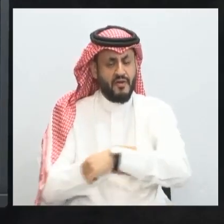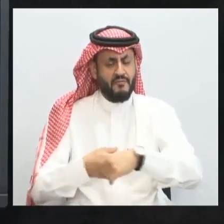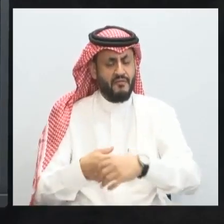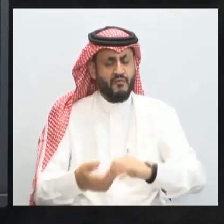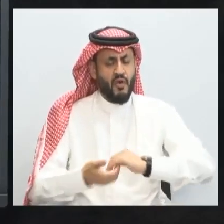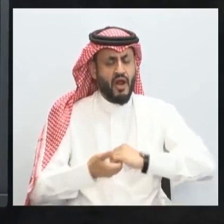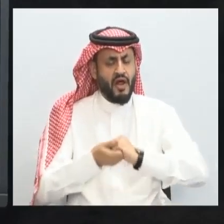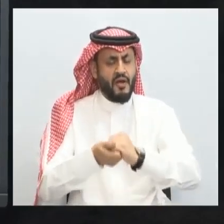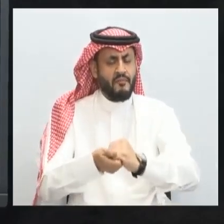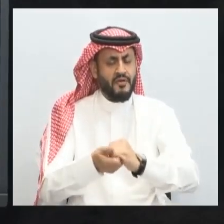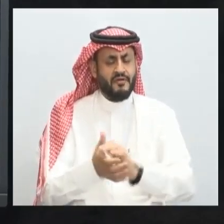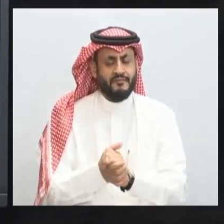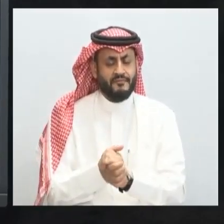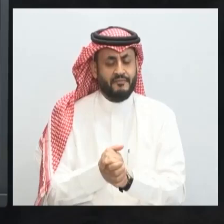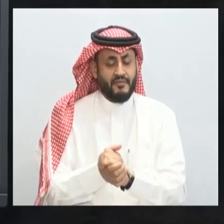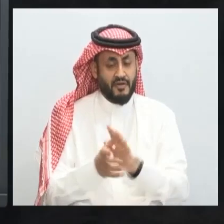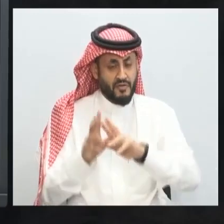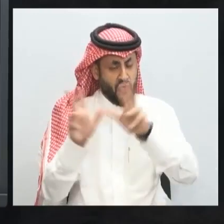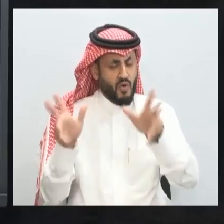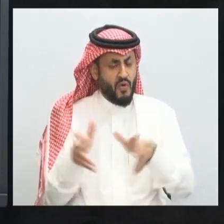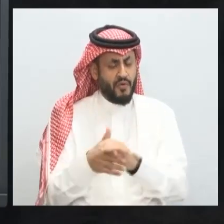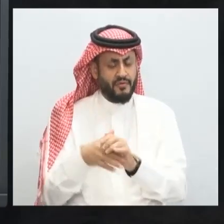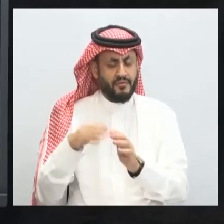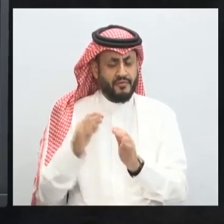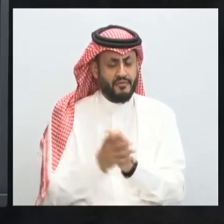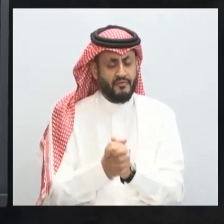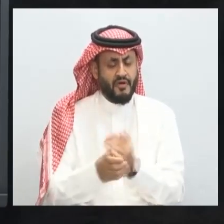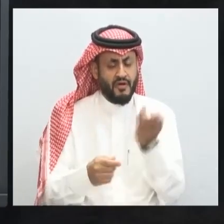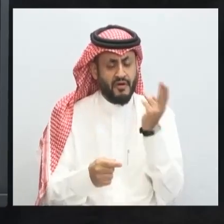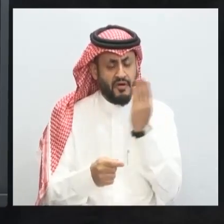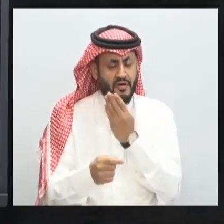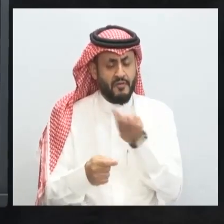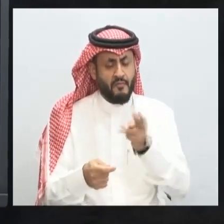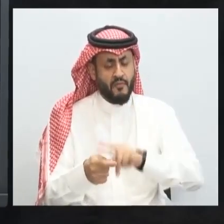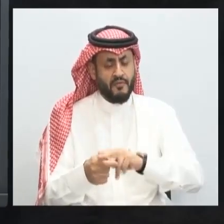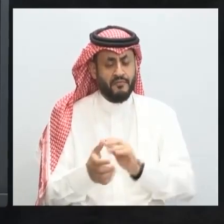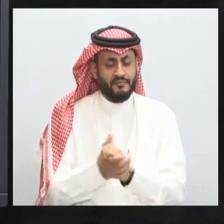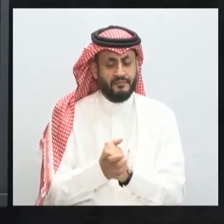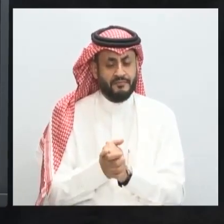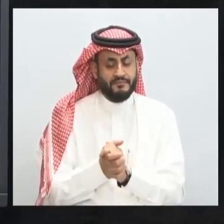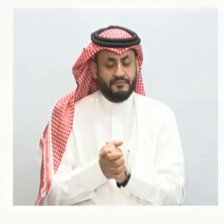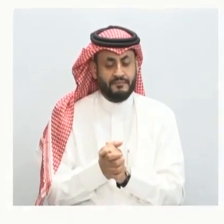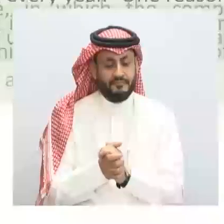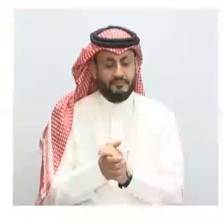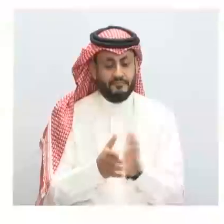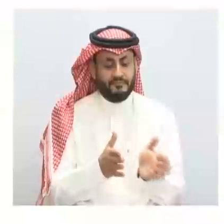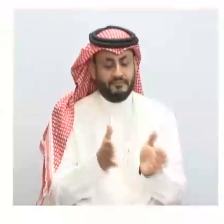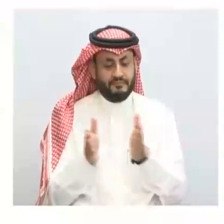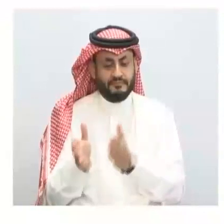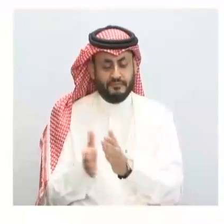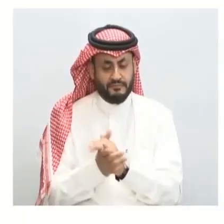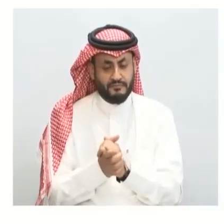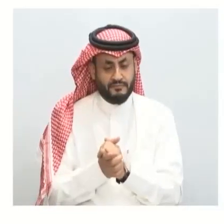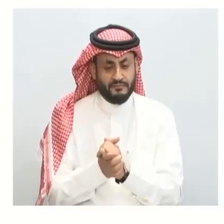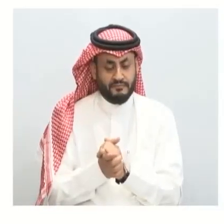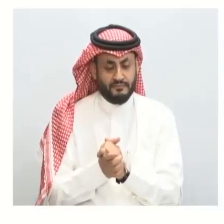them. So this is a main answer and we're going to read more about the volunteers here. So in the next paragraph we have,